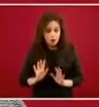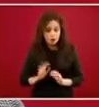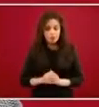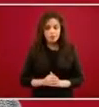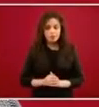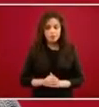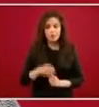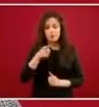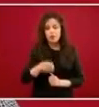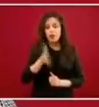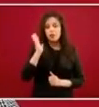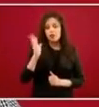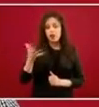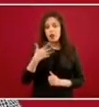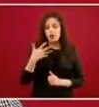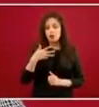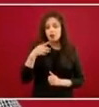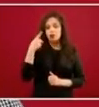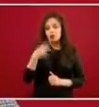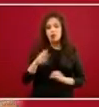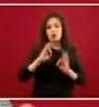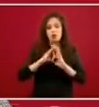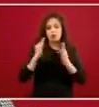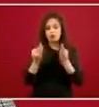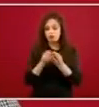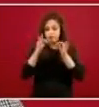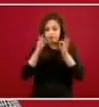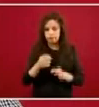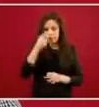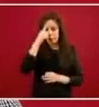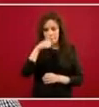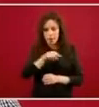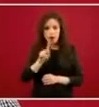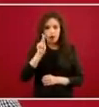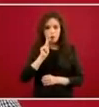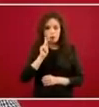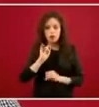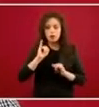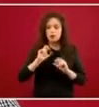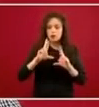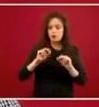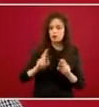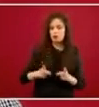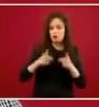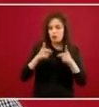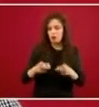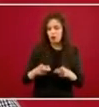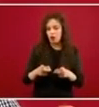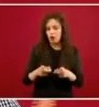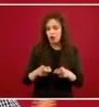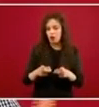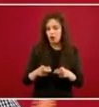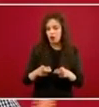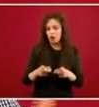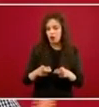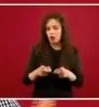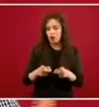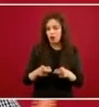they carry out the sampling processes, and they have the proper methodology to do so.